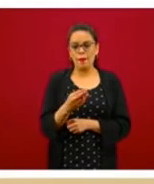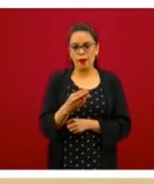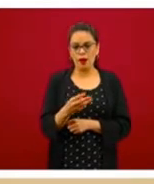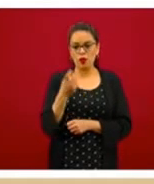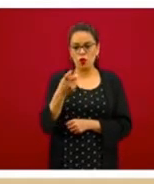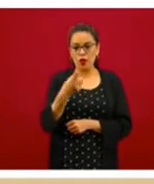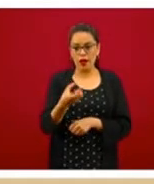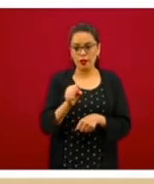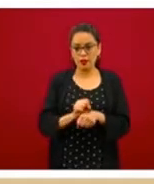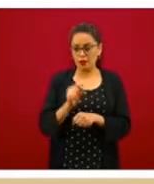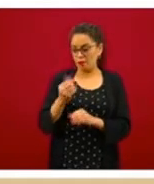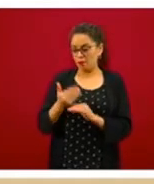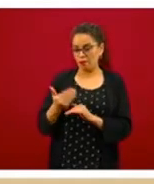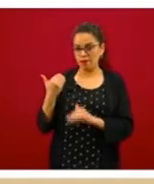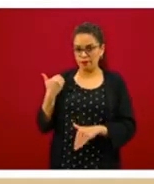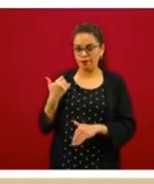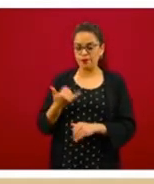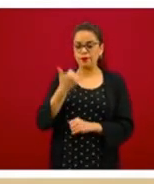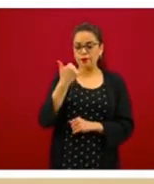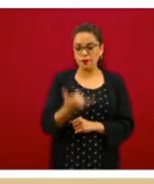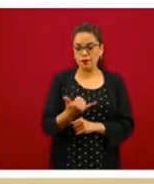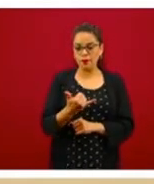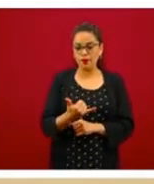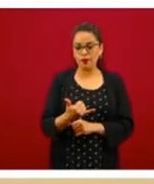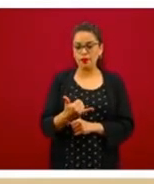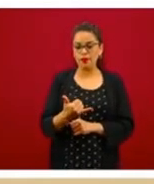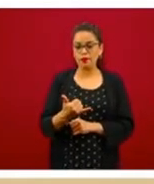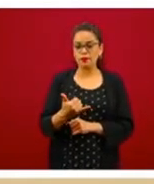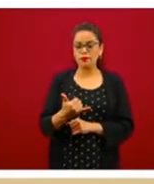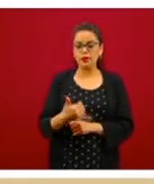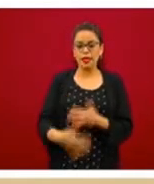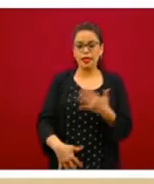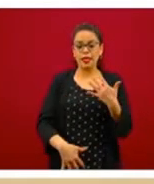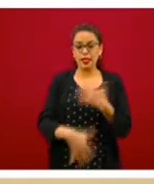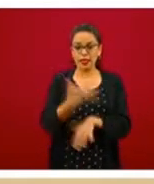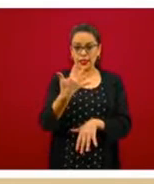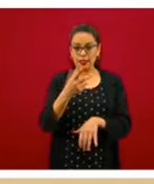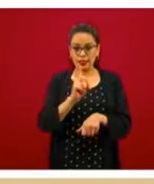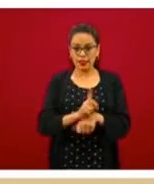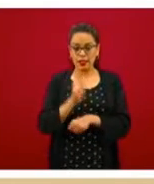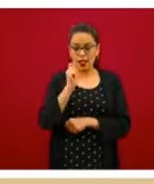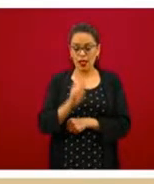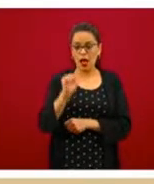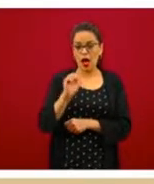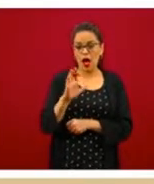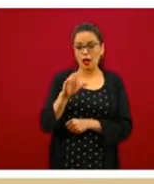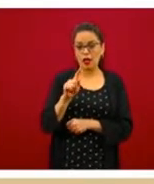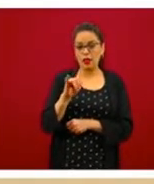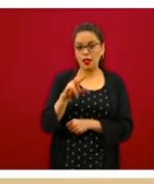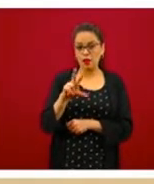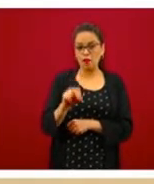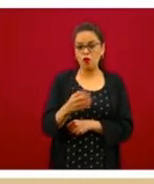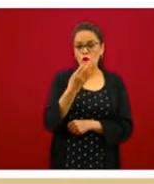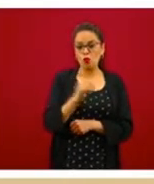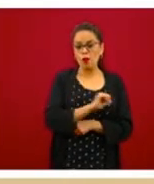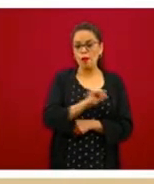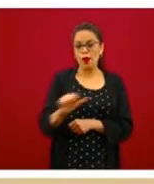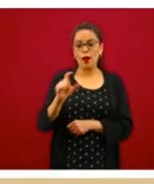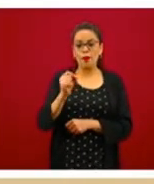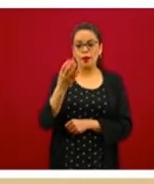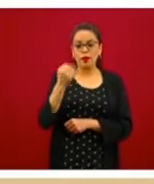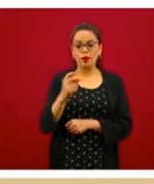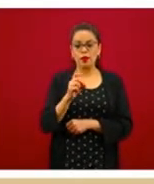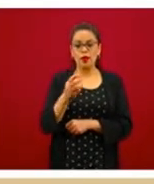as the map with a system that we incorporated that I'm going to explain again because it